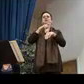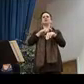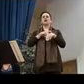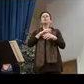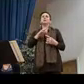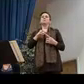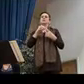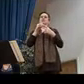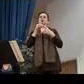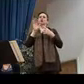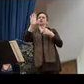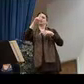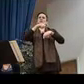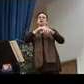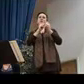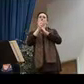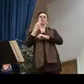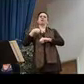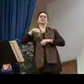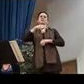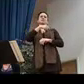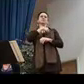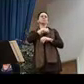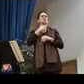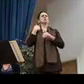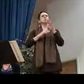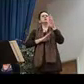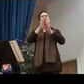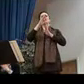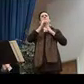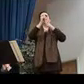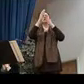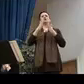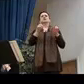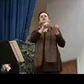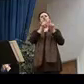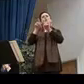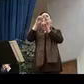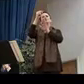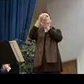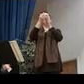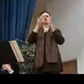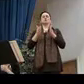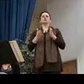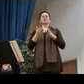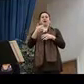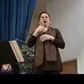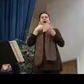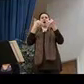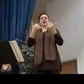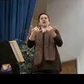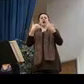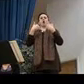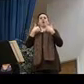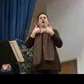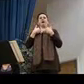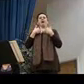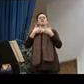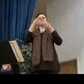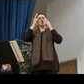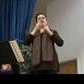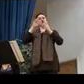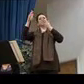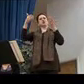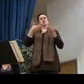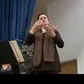We develop leaders as well as graduates. I now have the honor to introduce Dan Reese, the